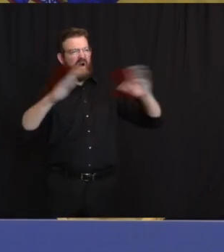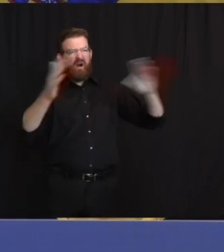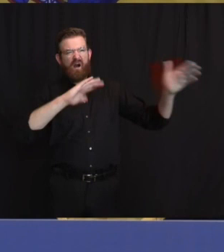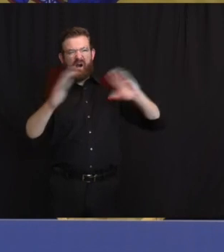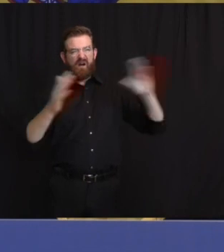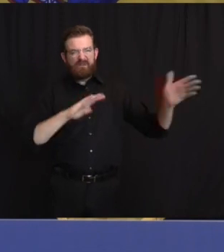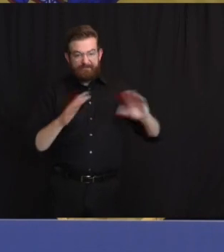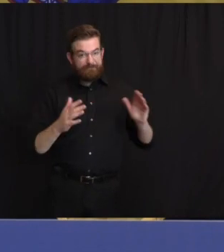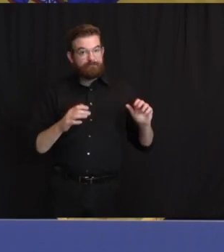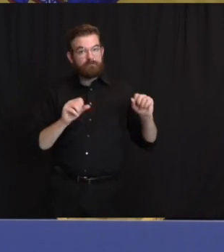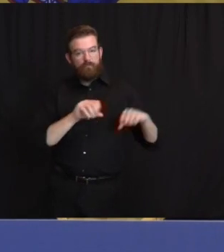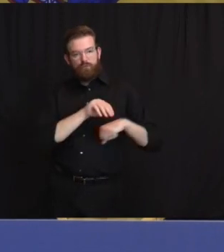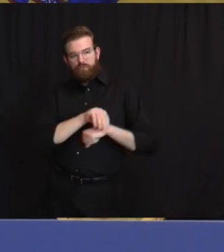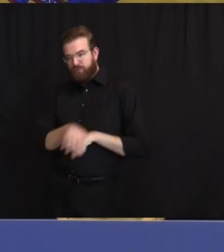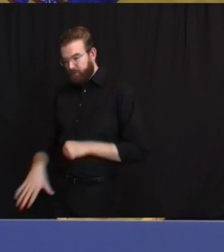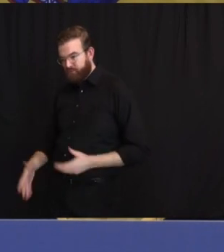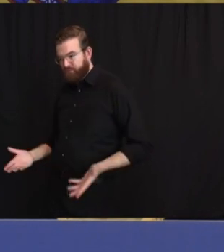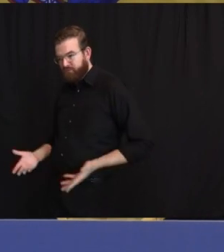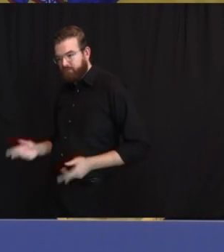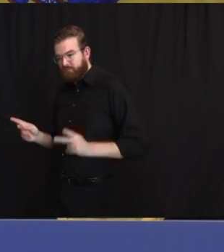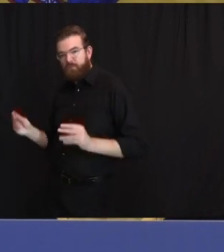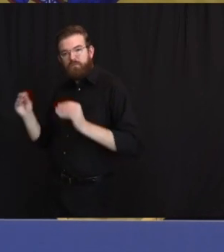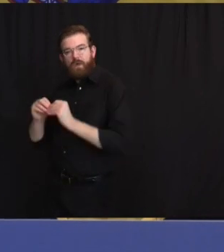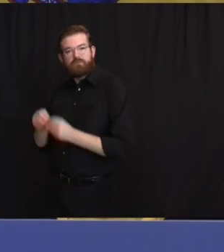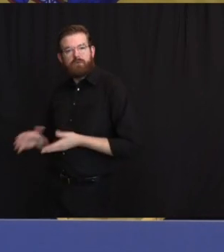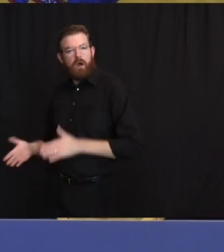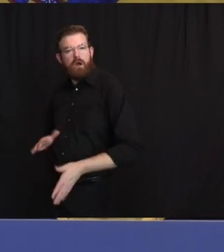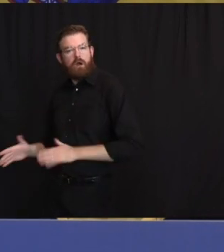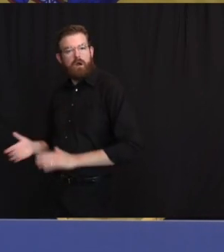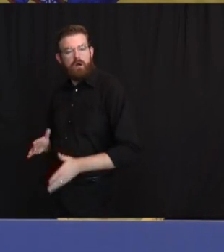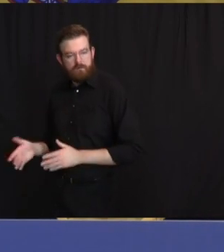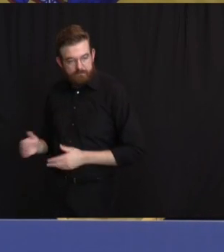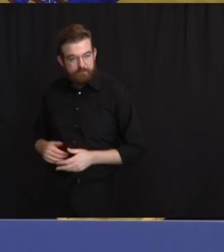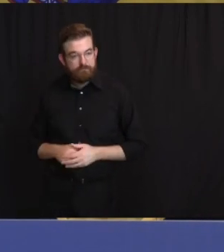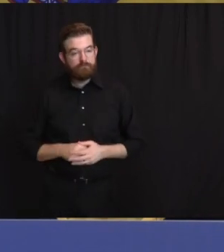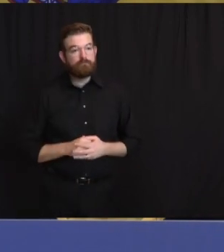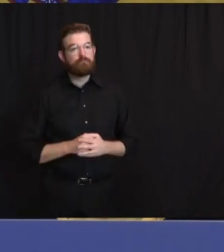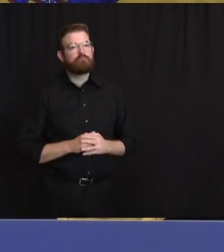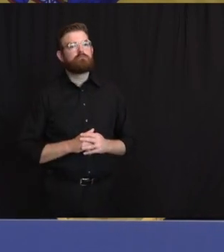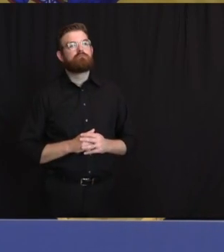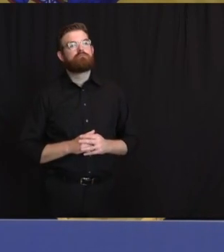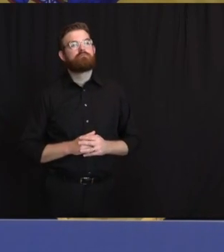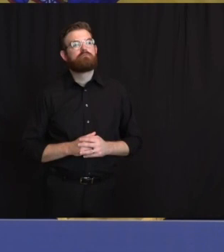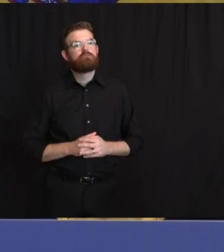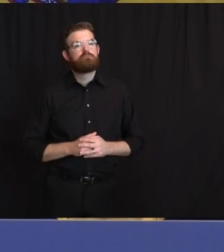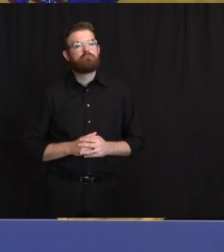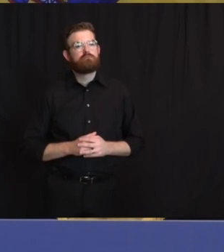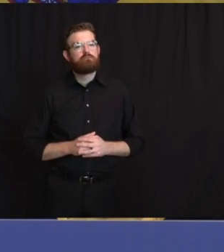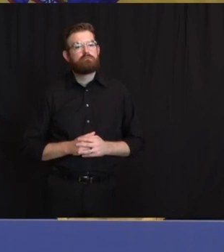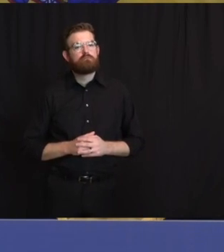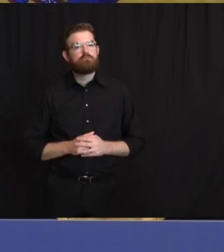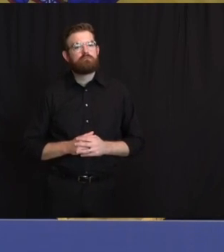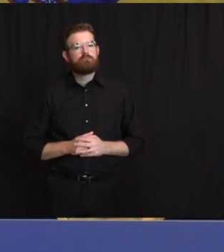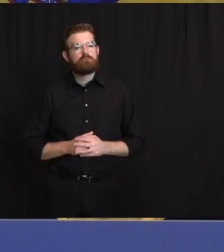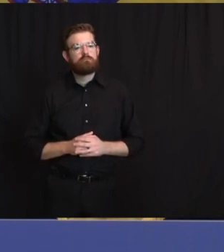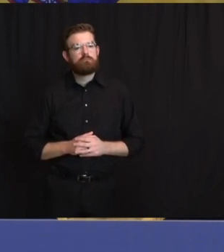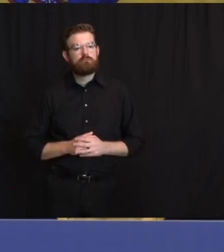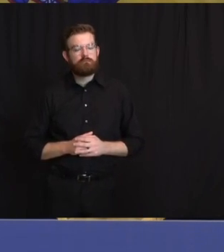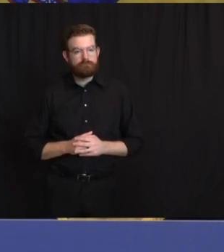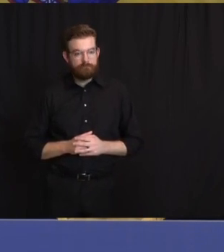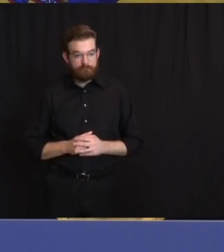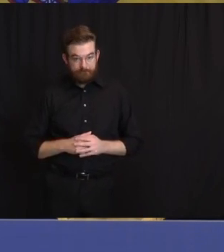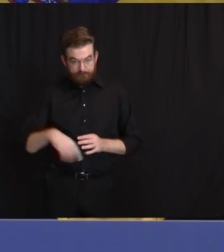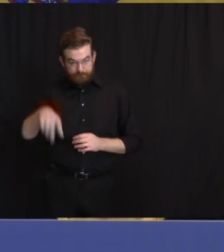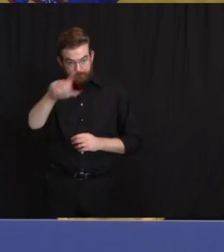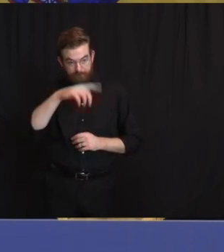here. But I would just gratuitously say, if you don't like our leadership here, why don't you go down to Georgia and see how